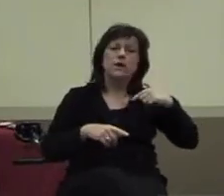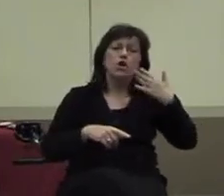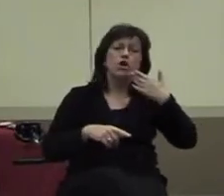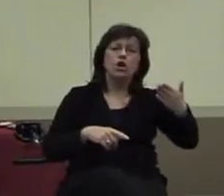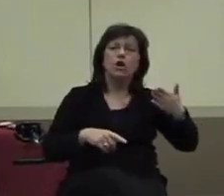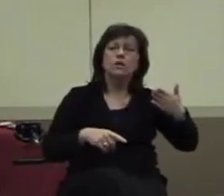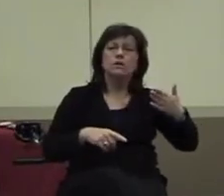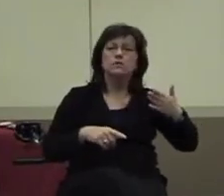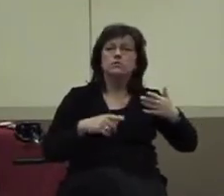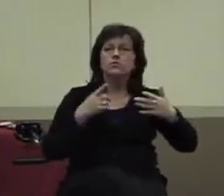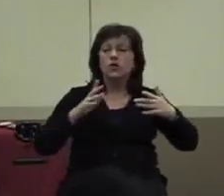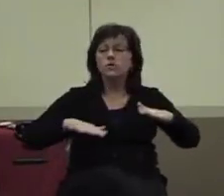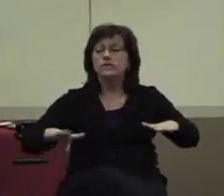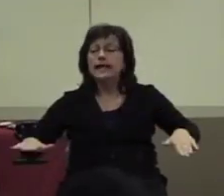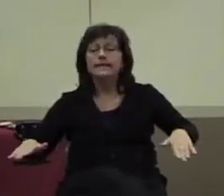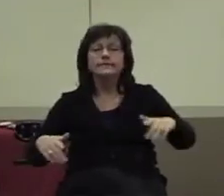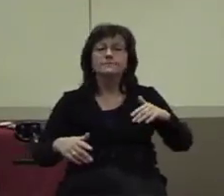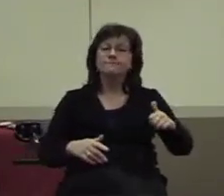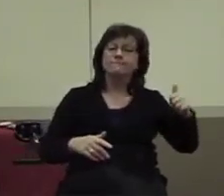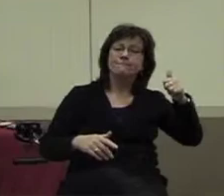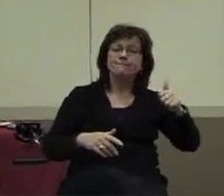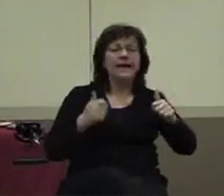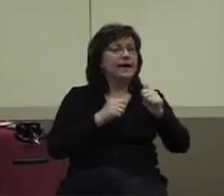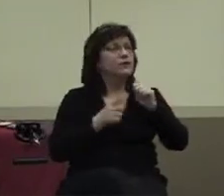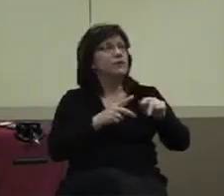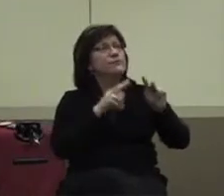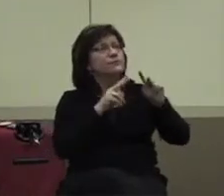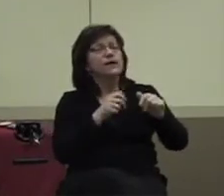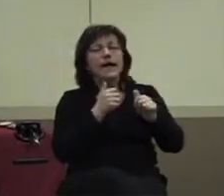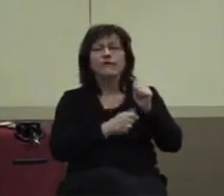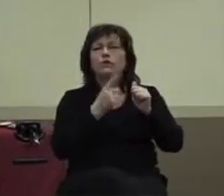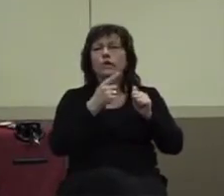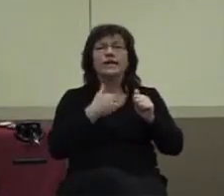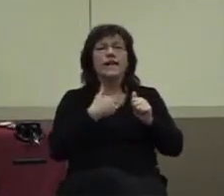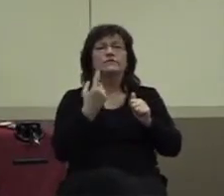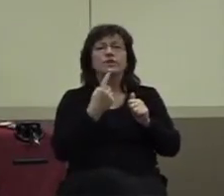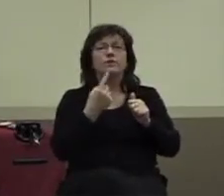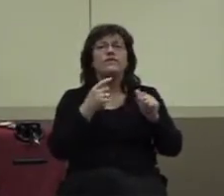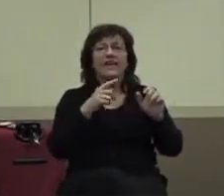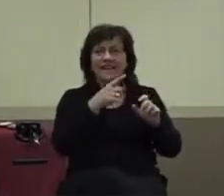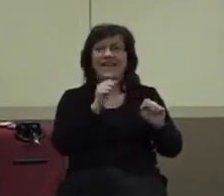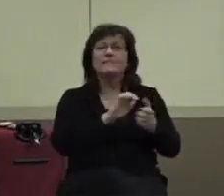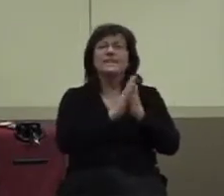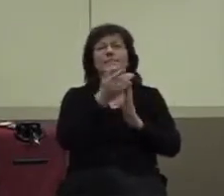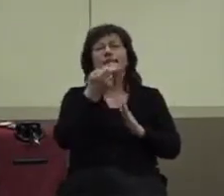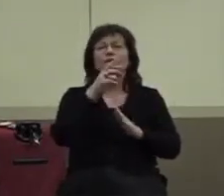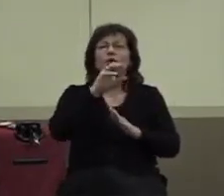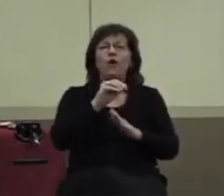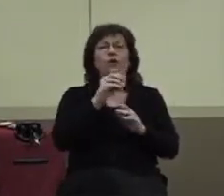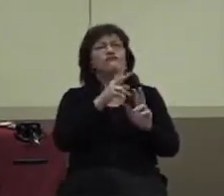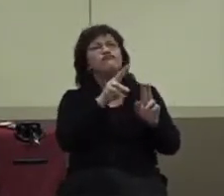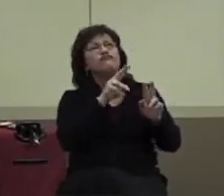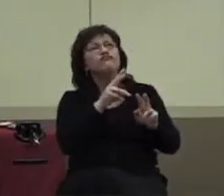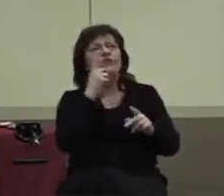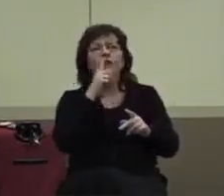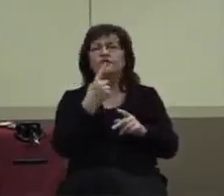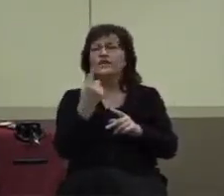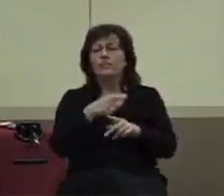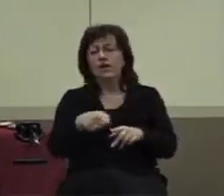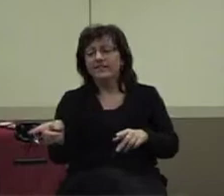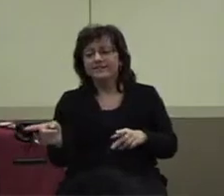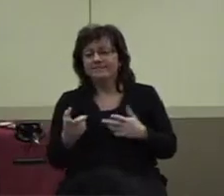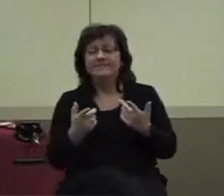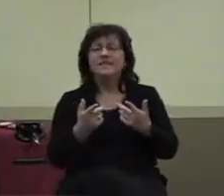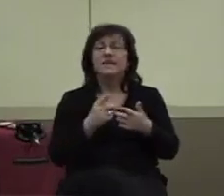kids. Everybody's got somebody they can be a hero for. So that kind of stuff. If you put the 4 P's in place, here's